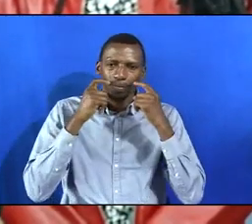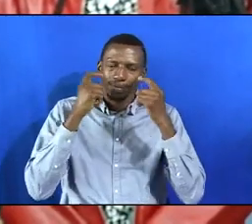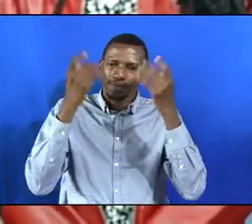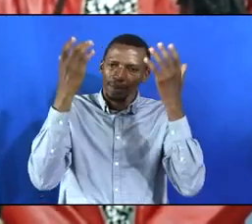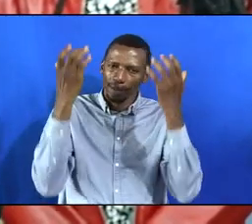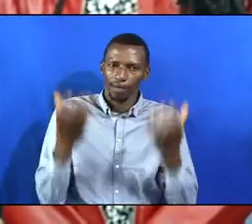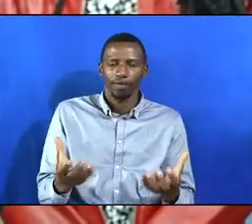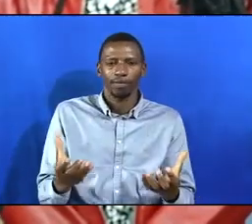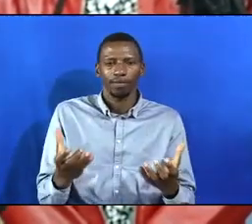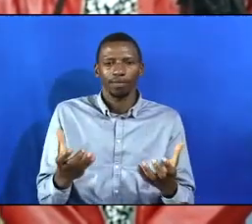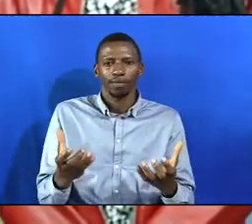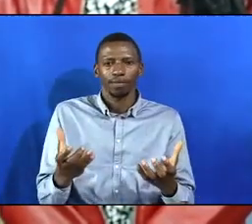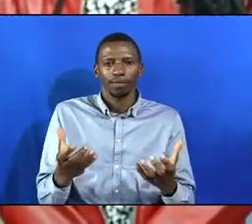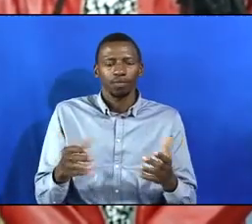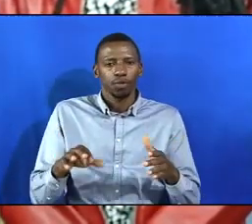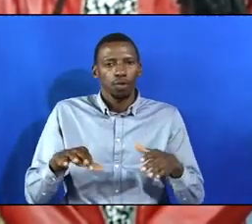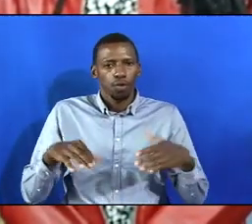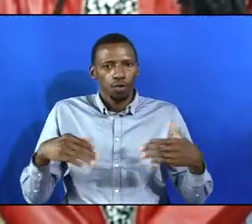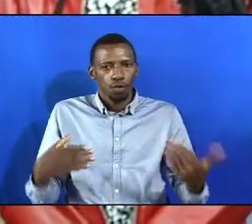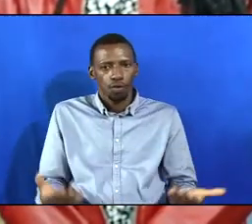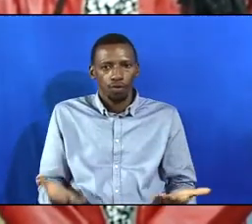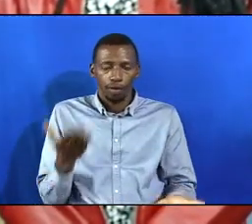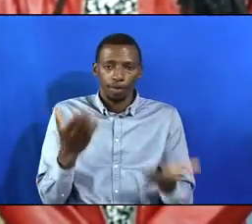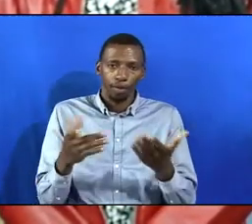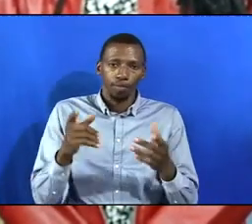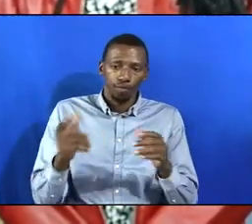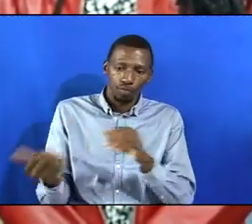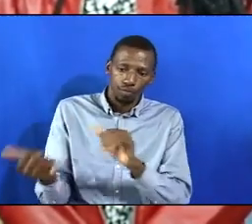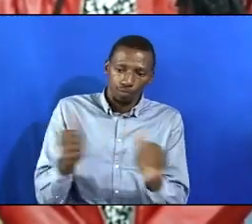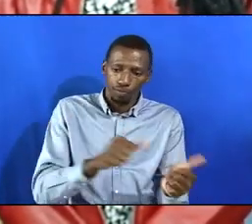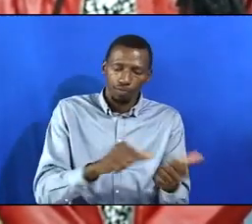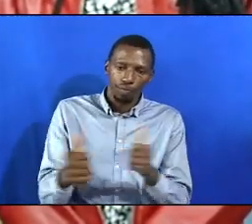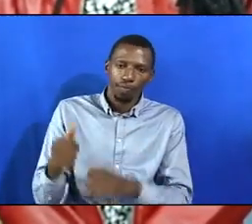Or you have never been baptized.